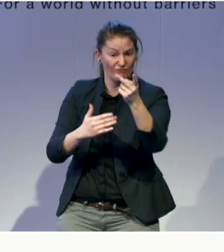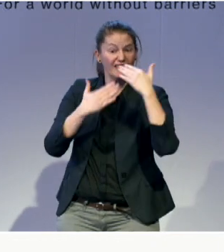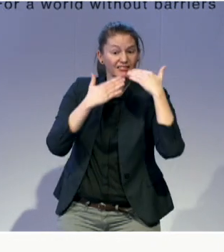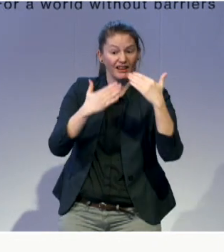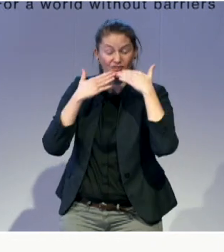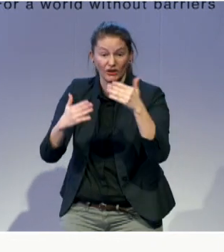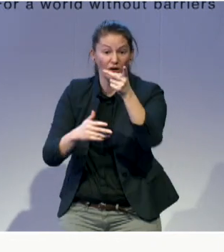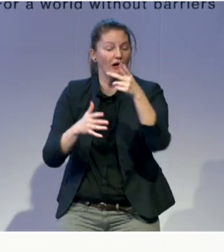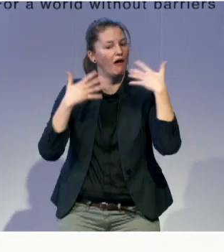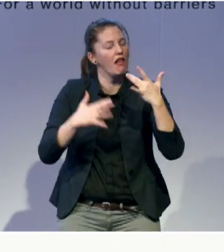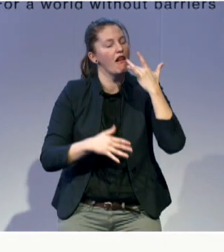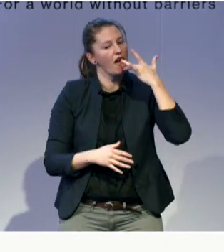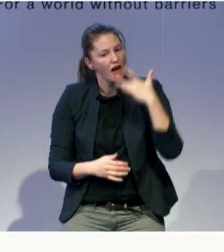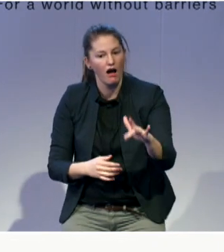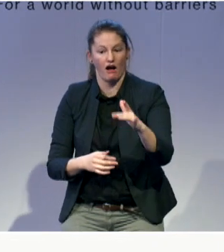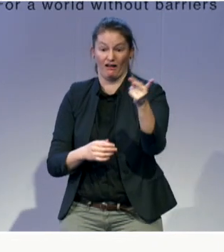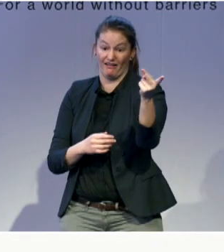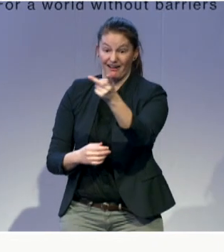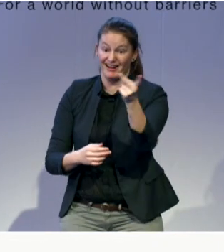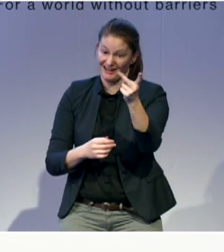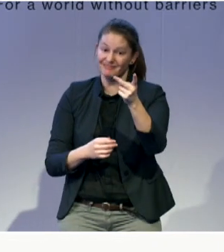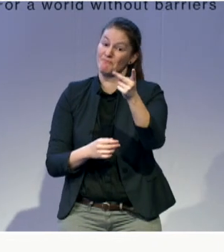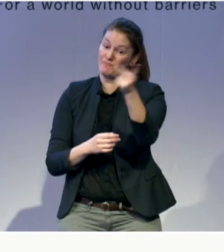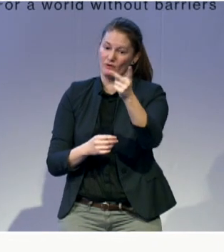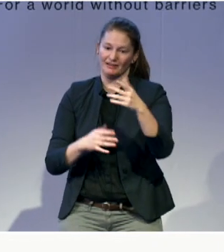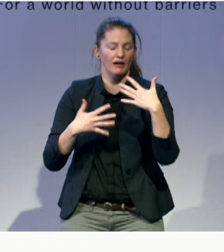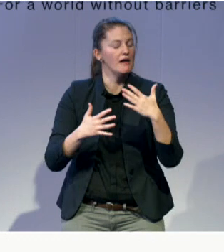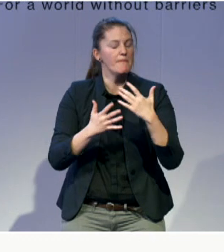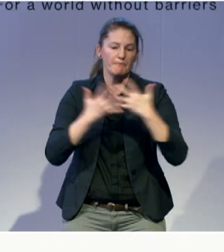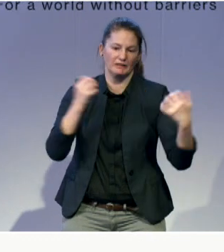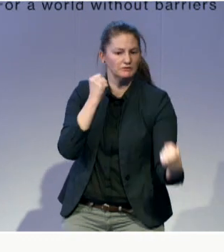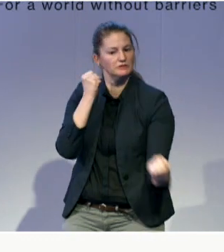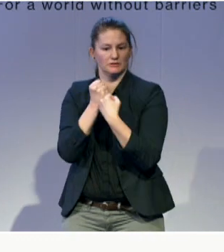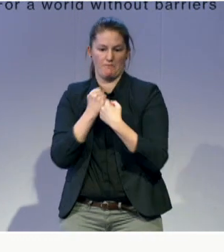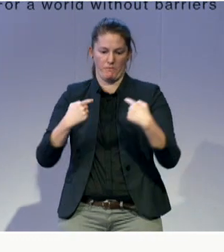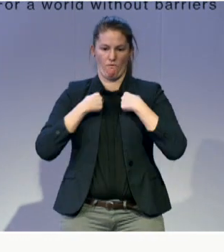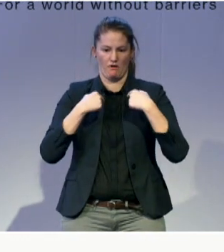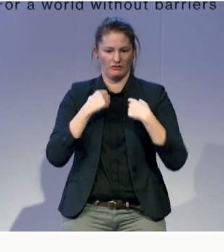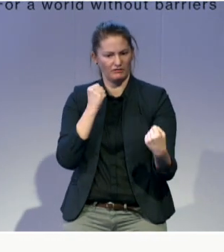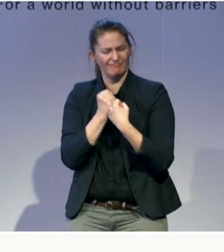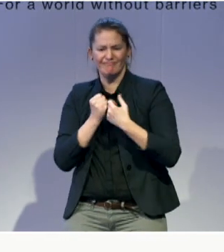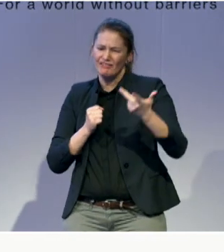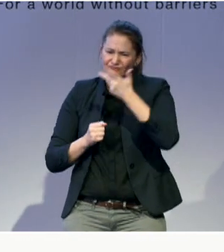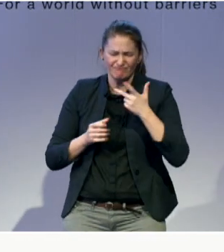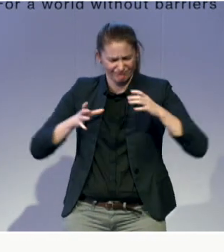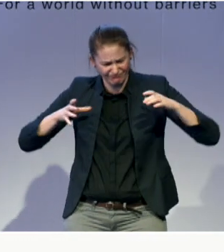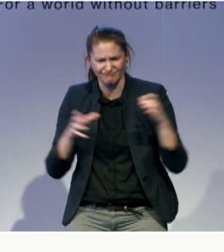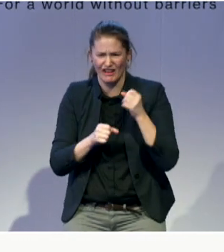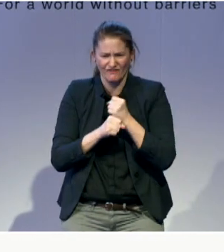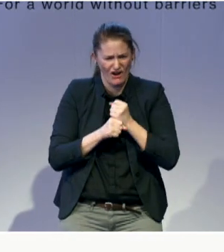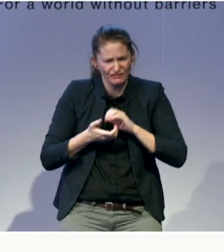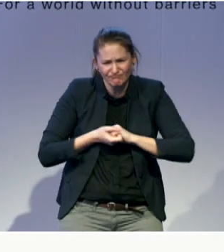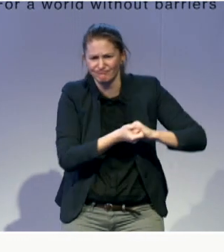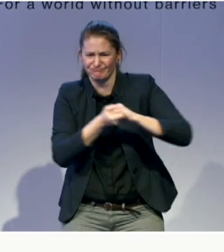have been put here for us to learn, to share, to collaborate. And I am in awe